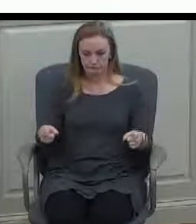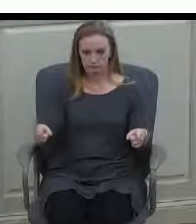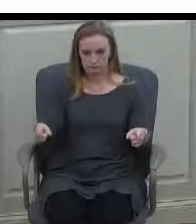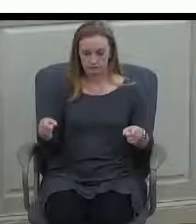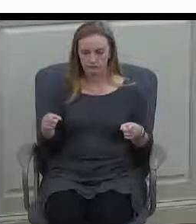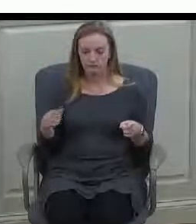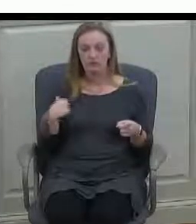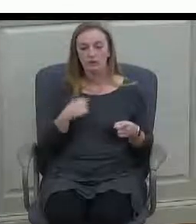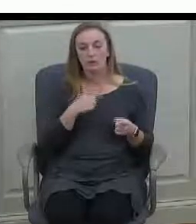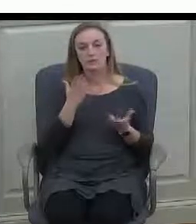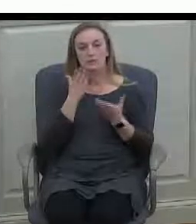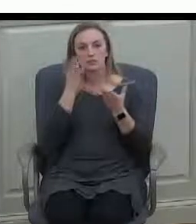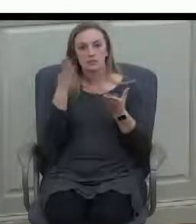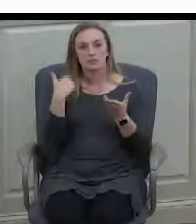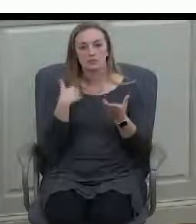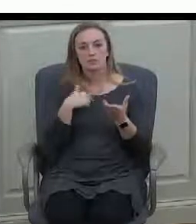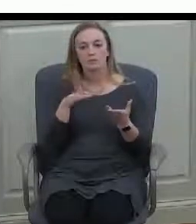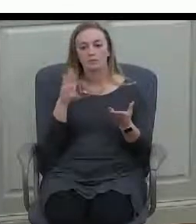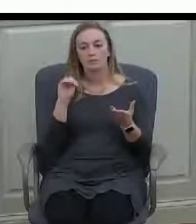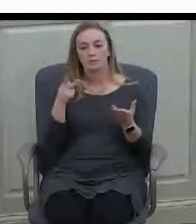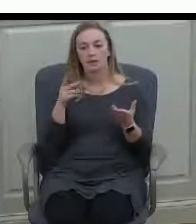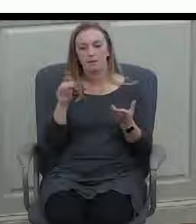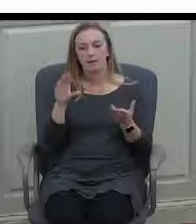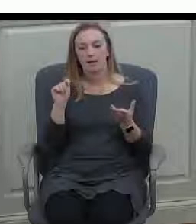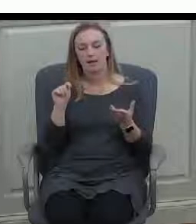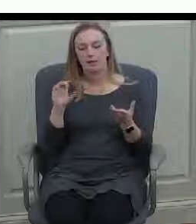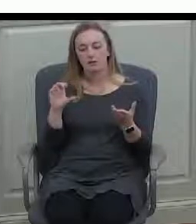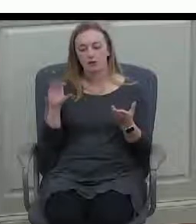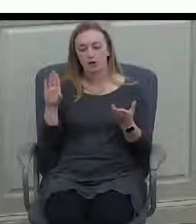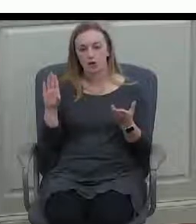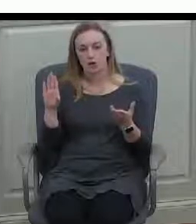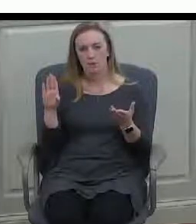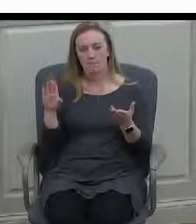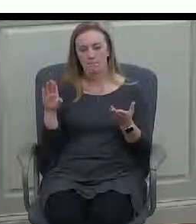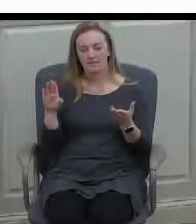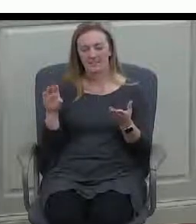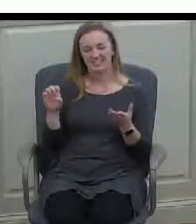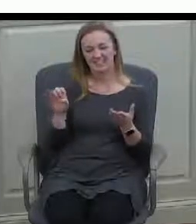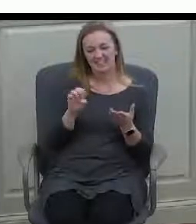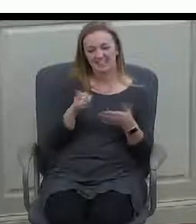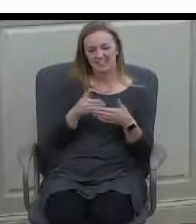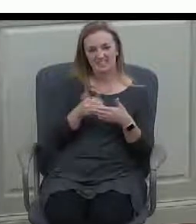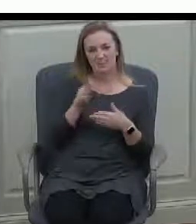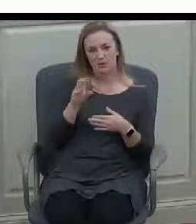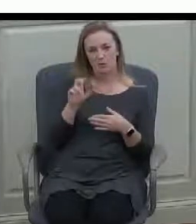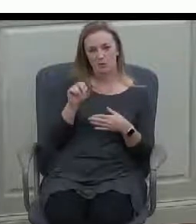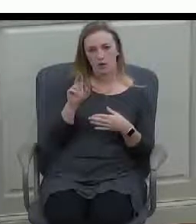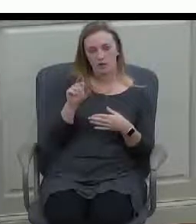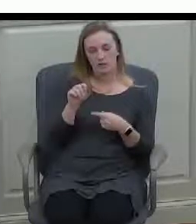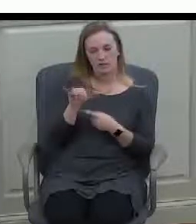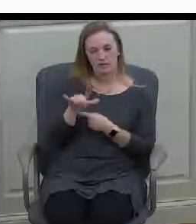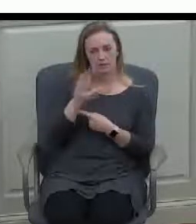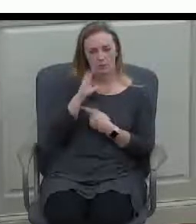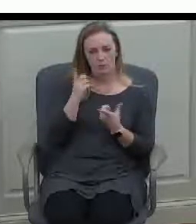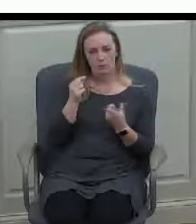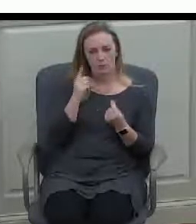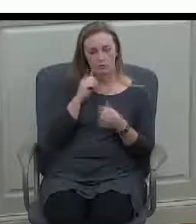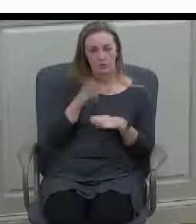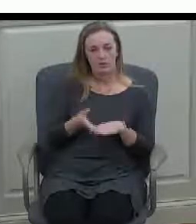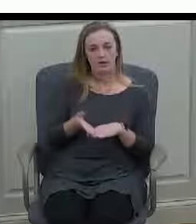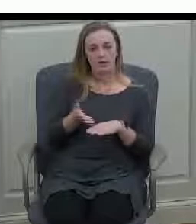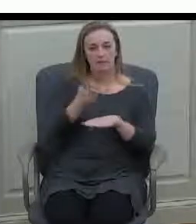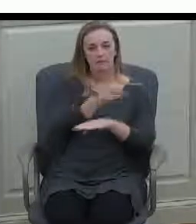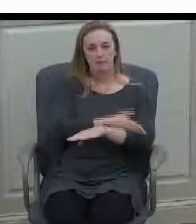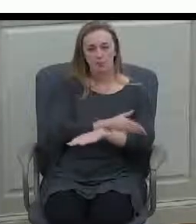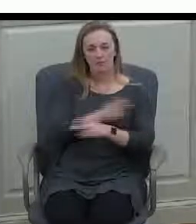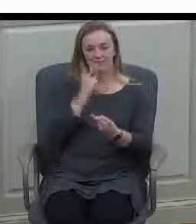We're suggesting we bump out the curb on the east side near Walnut. Really what that does is improve visibility. So